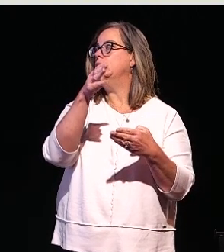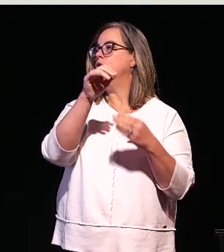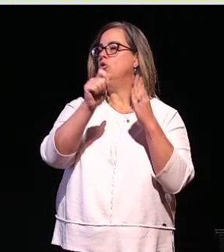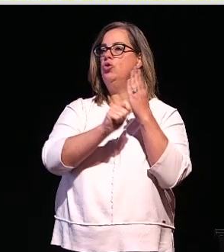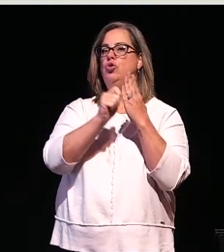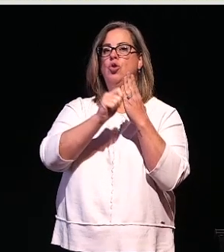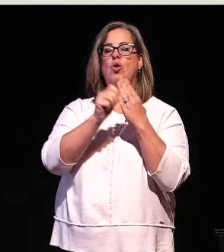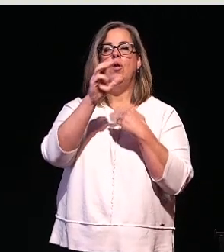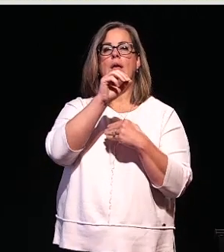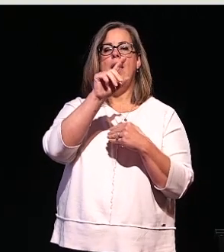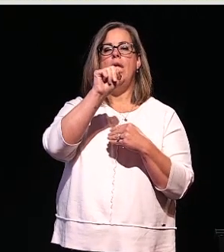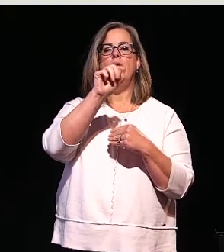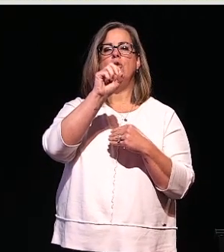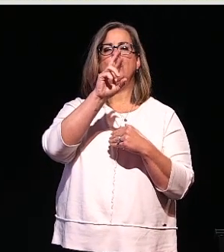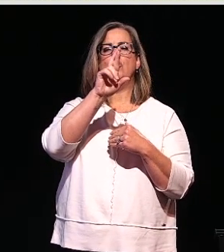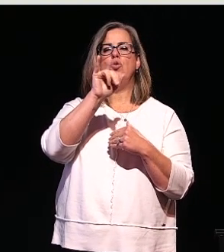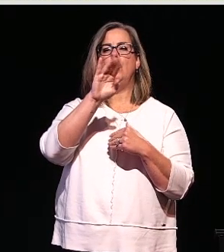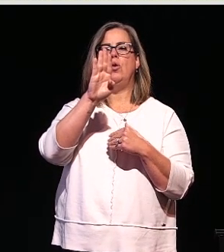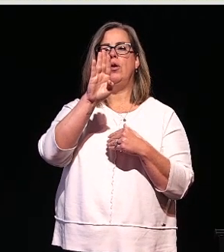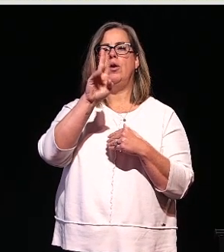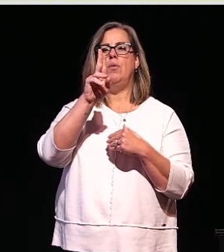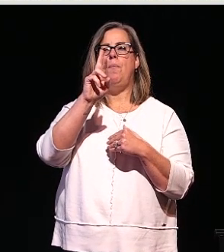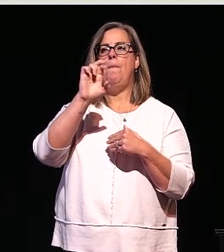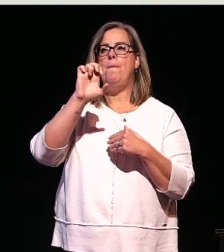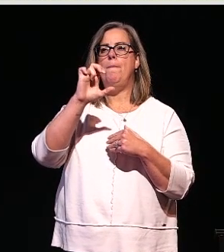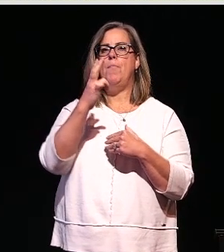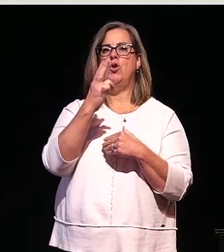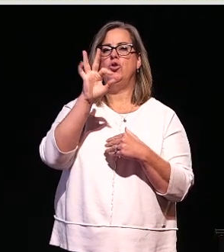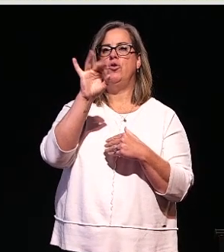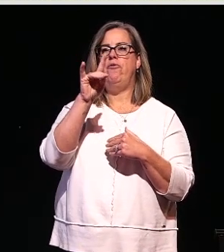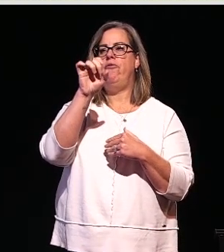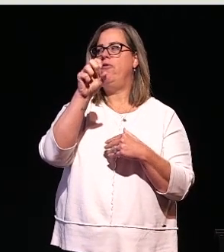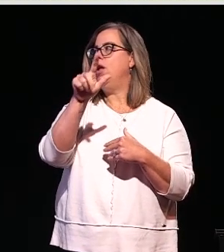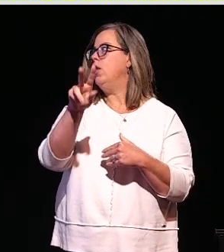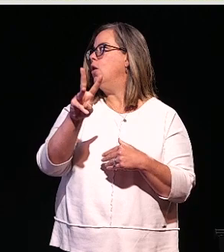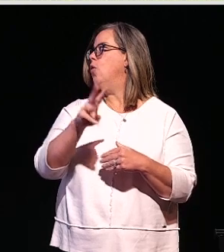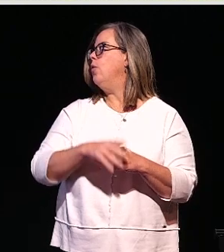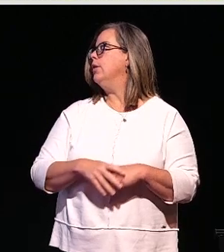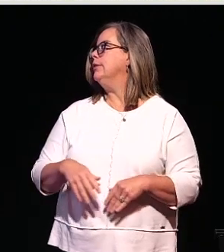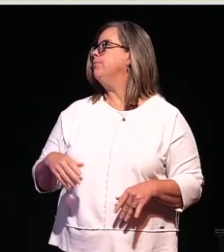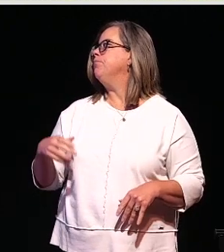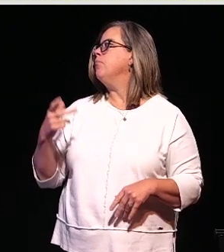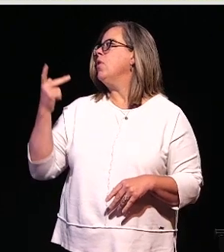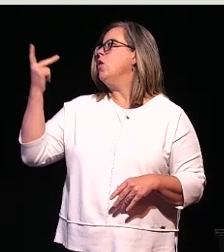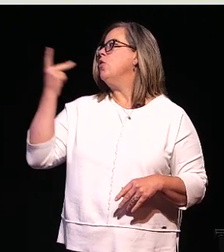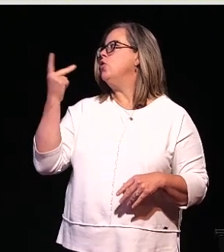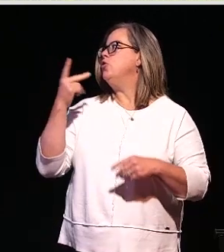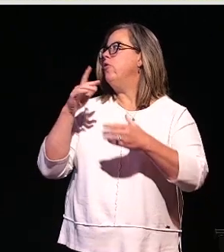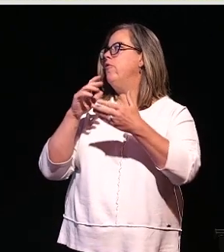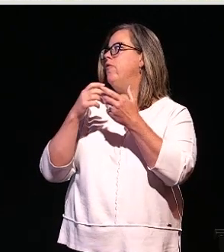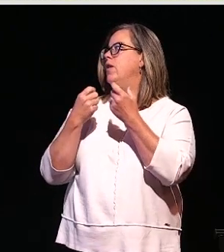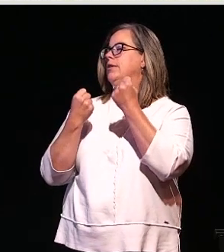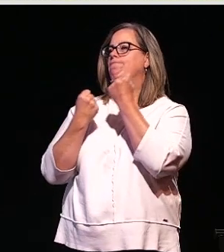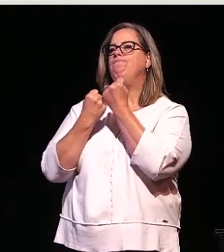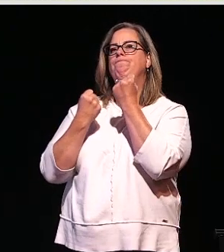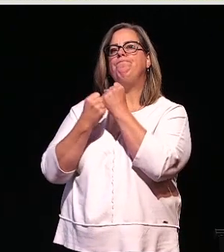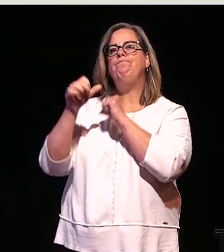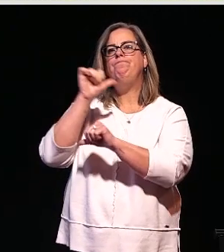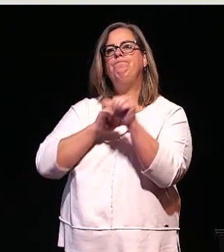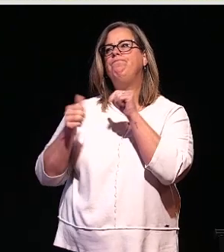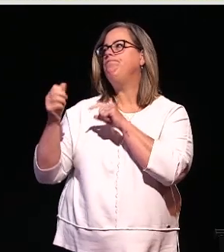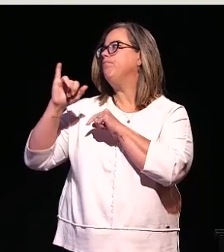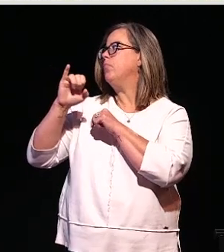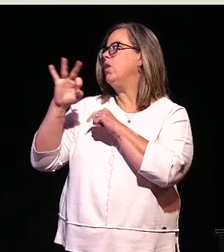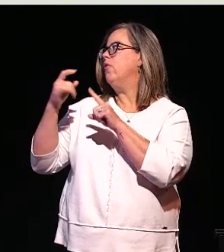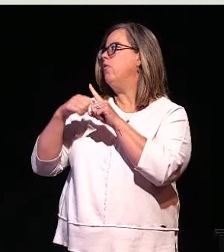Stacey's Rise alum. Jeff and I have complementary skills. He's an MIT-trained inventor. His purview is all